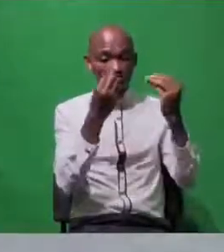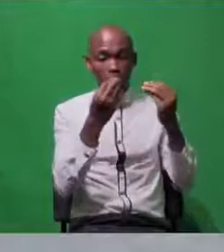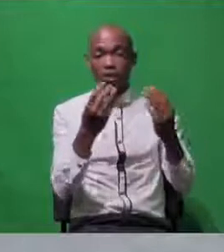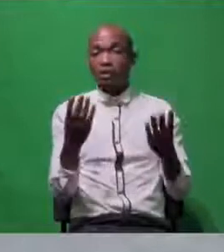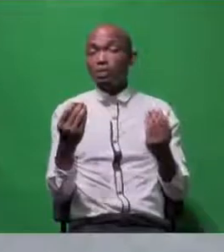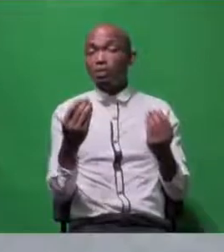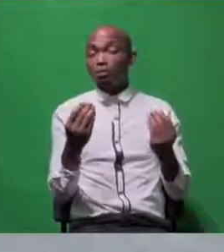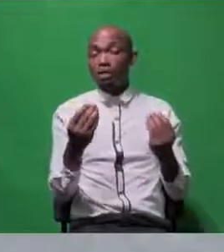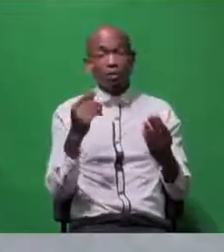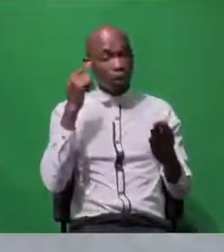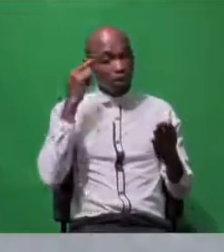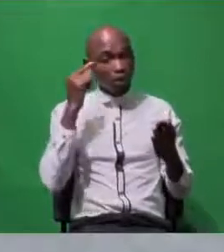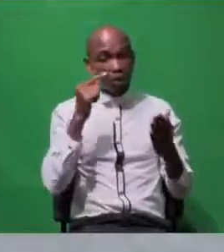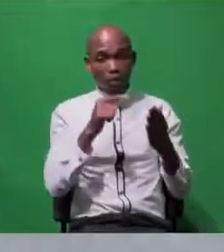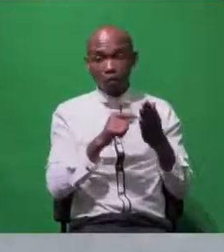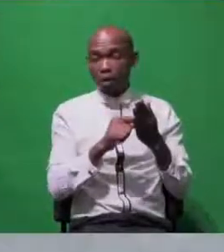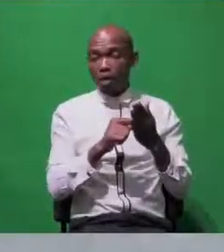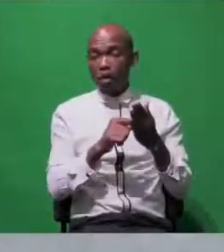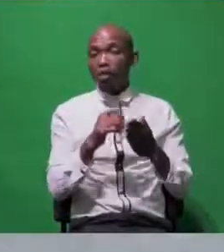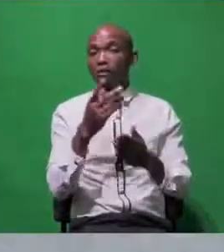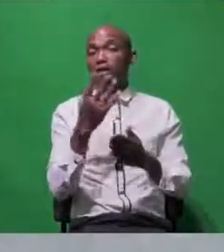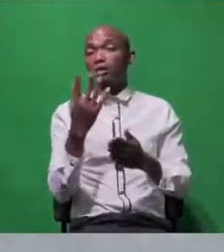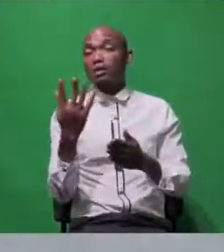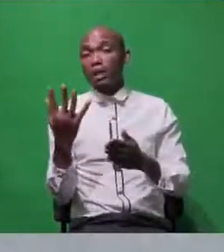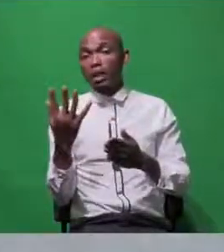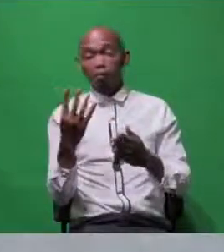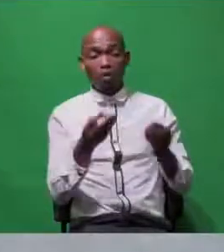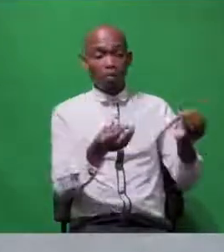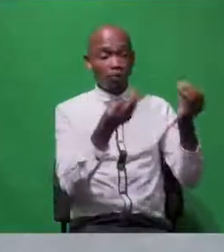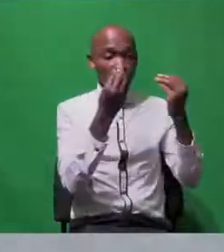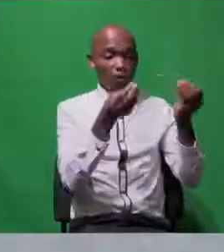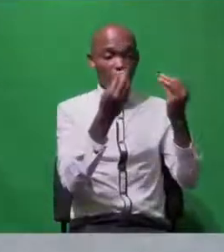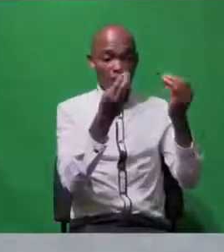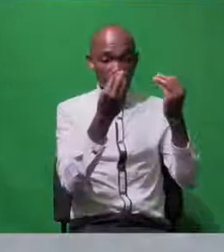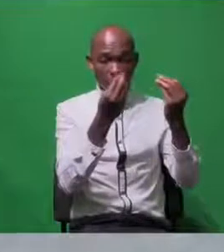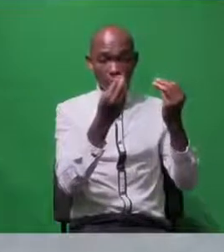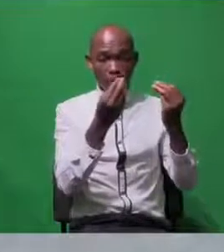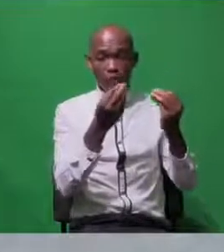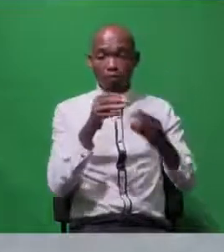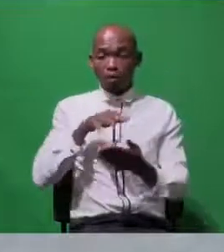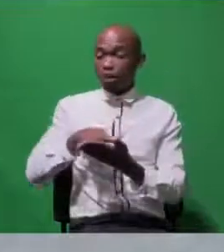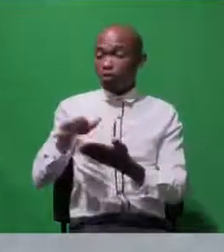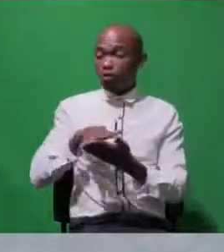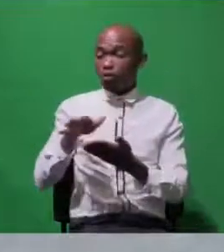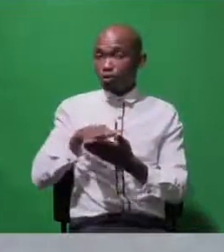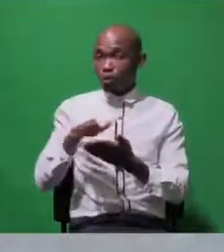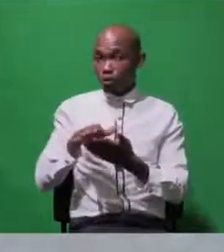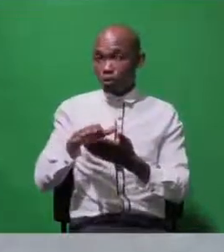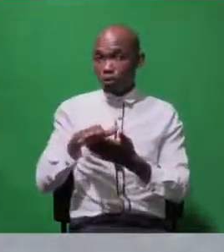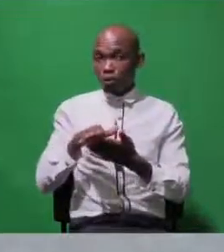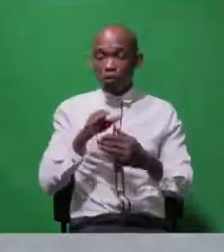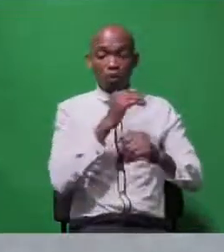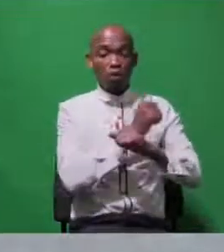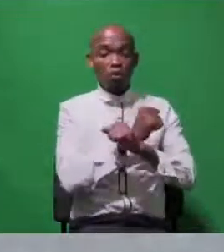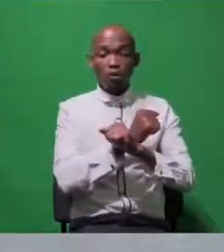define as the type of education introduced by the